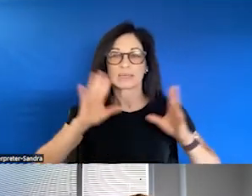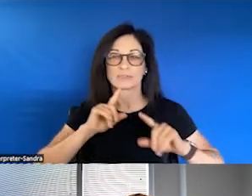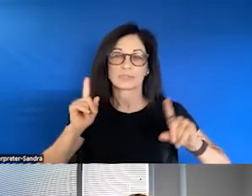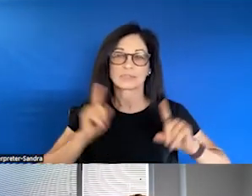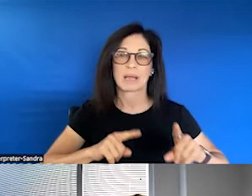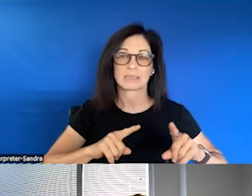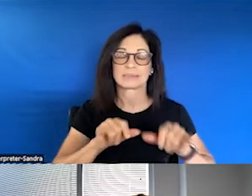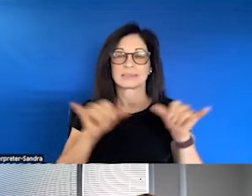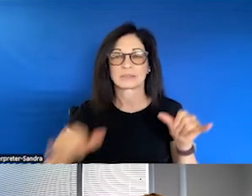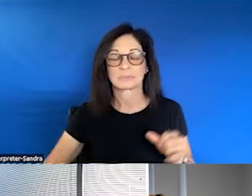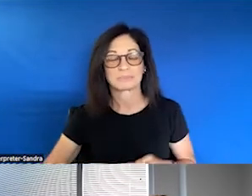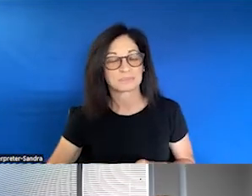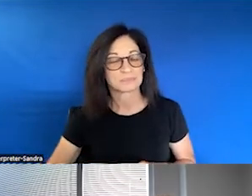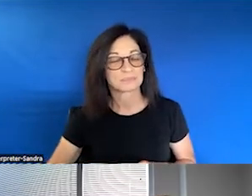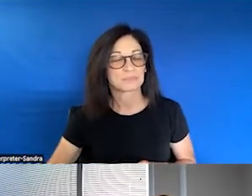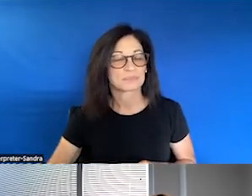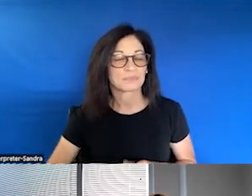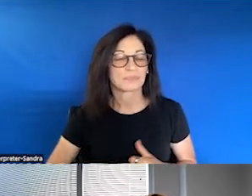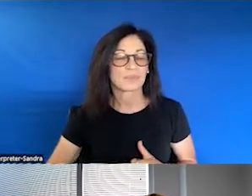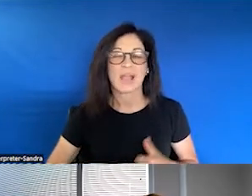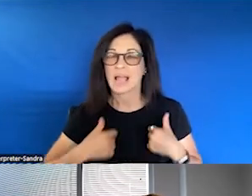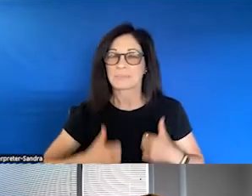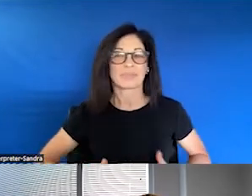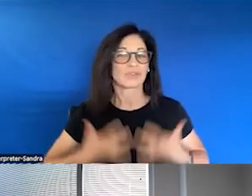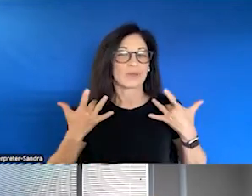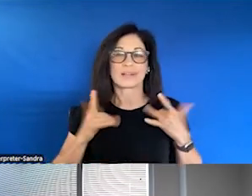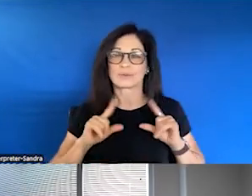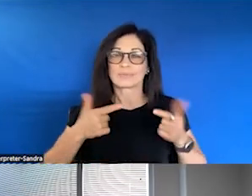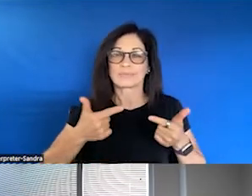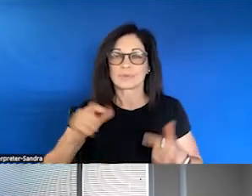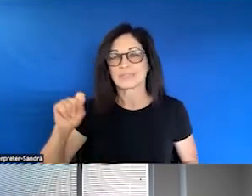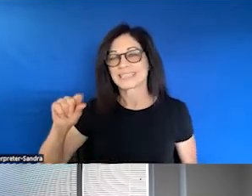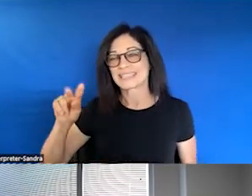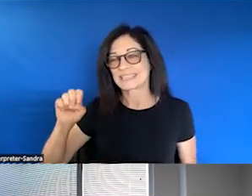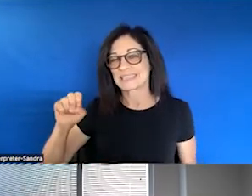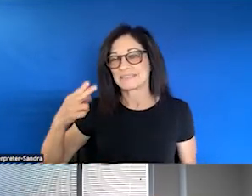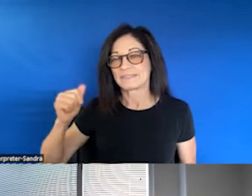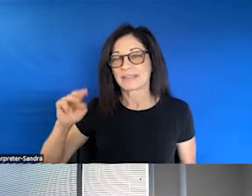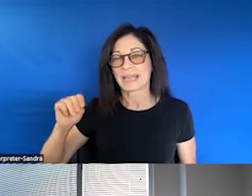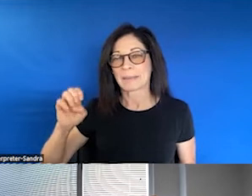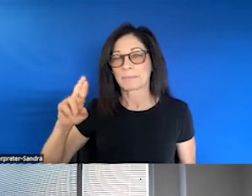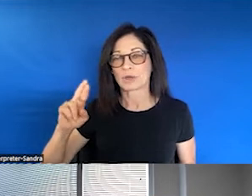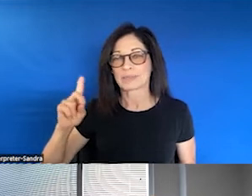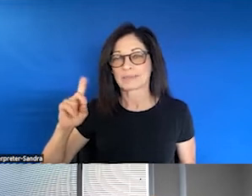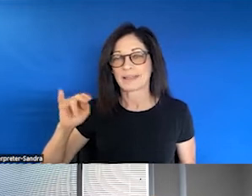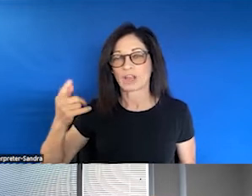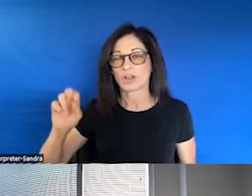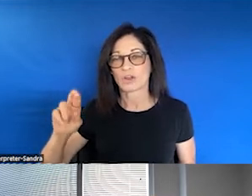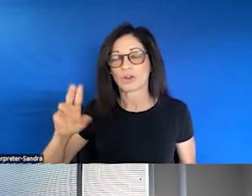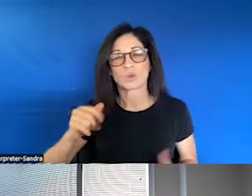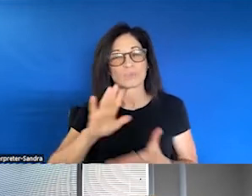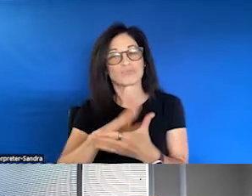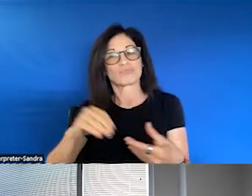I'm thrilled to turn to Steve Hammerdinger to answer that question for us, to share from his